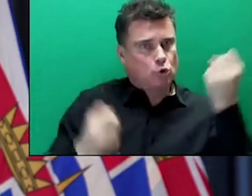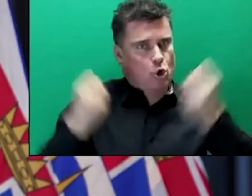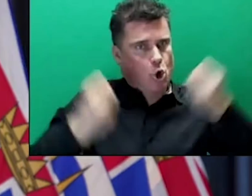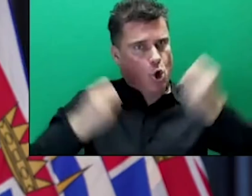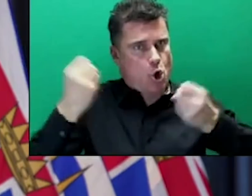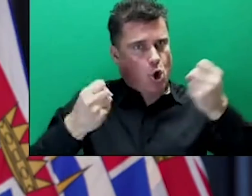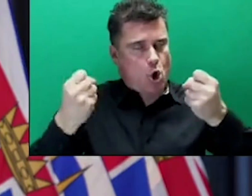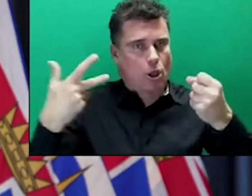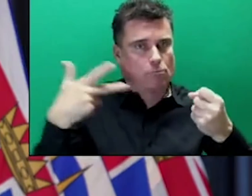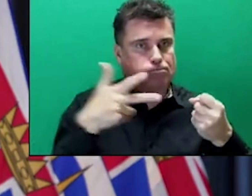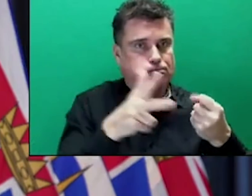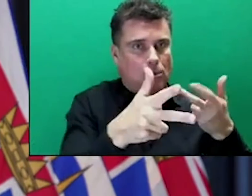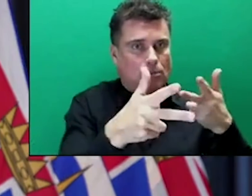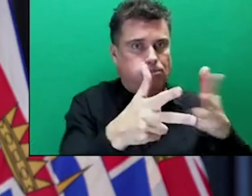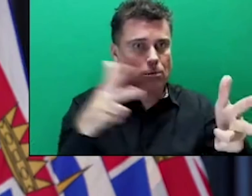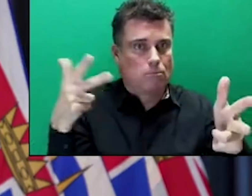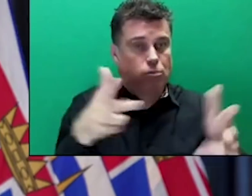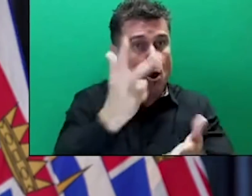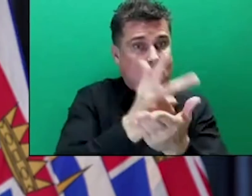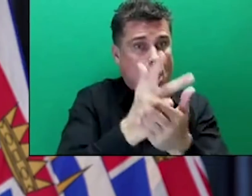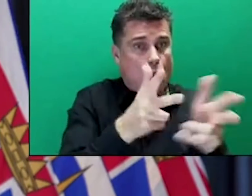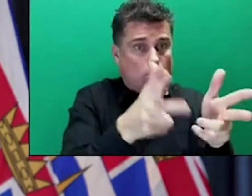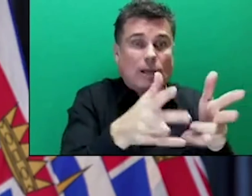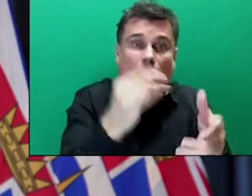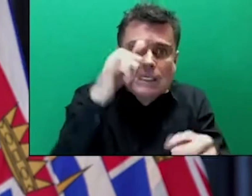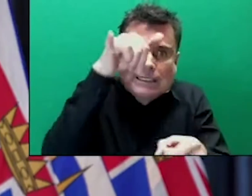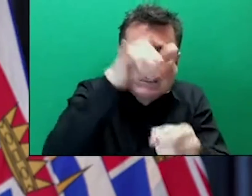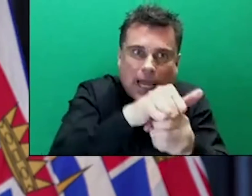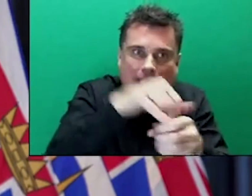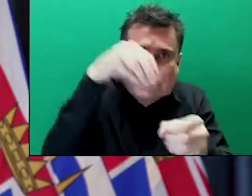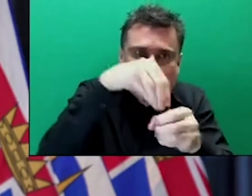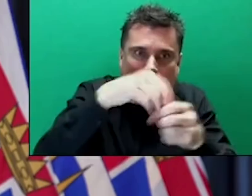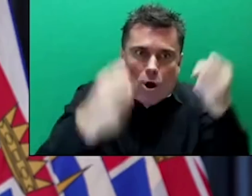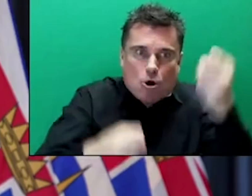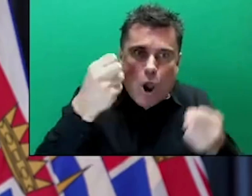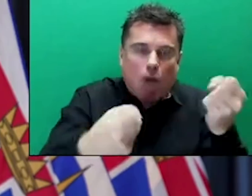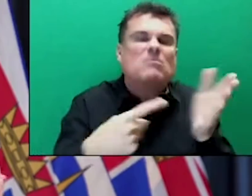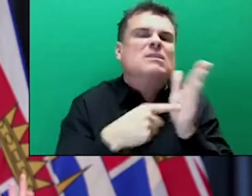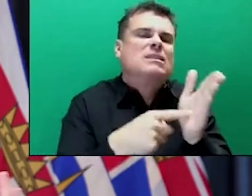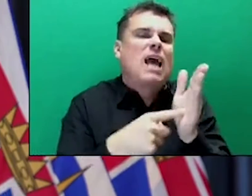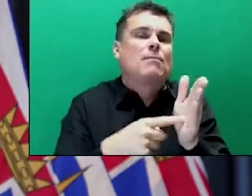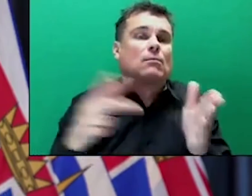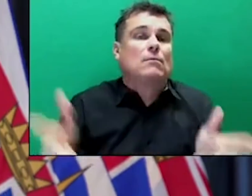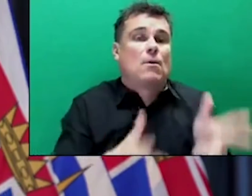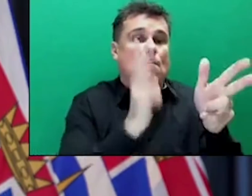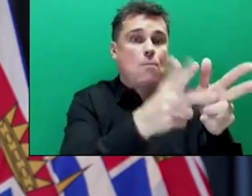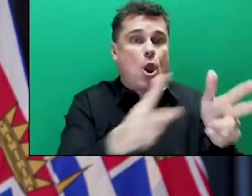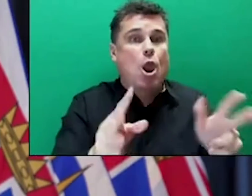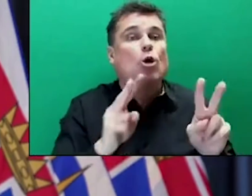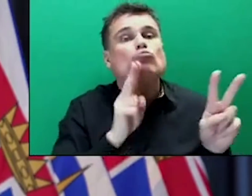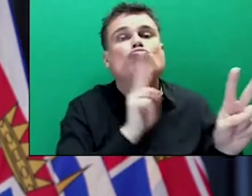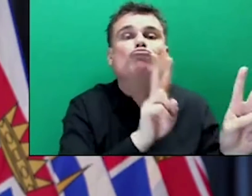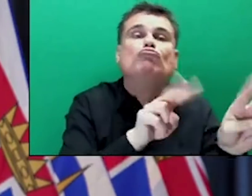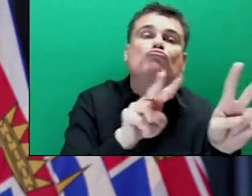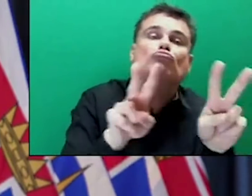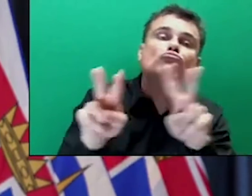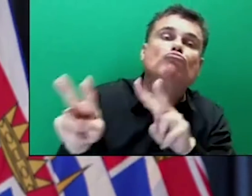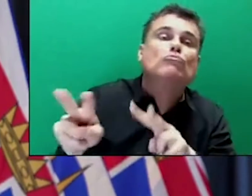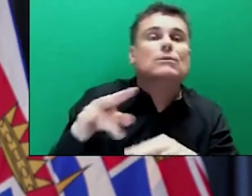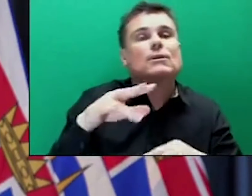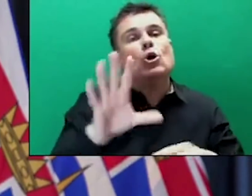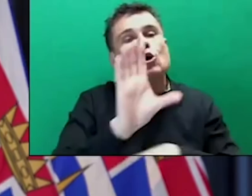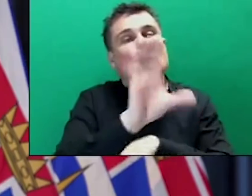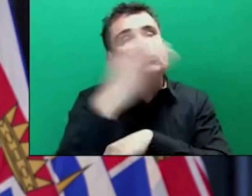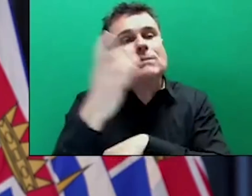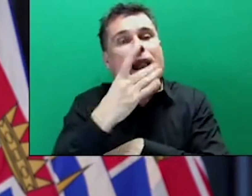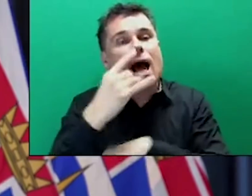either drive-through to look at lights where people do not get out of their cars, or to drop off, and at this time of the year we've seen things like toy drives